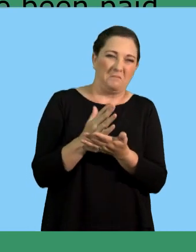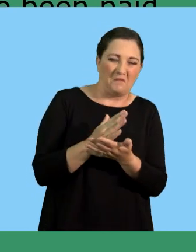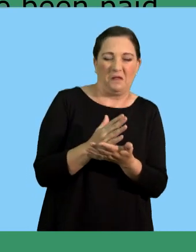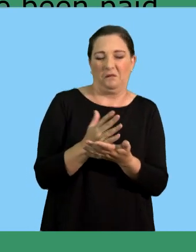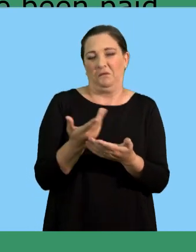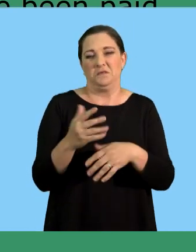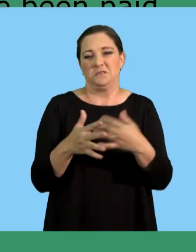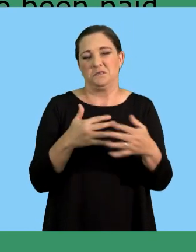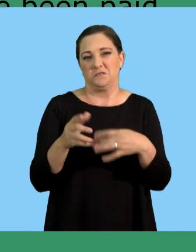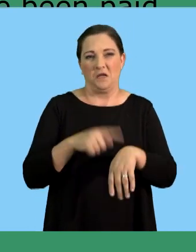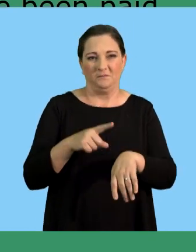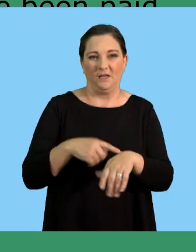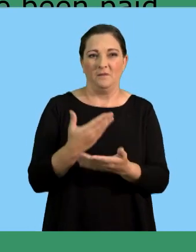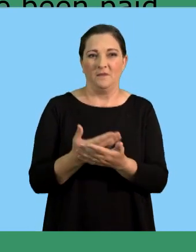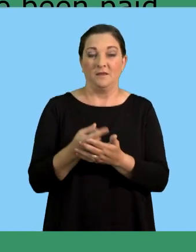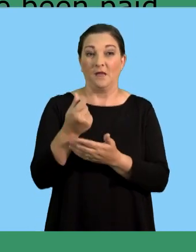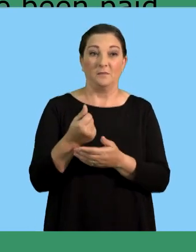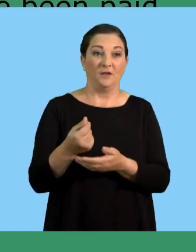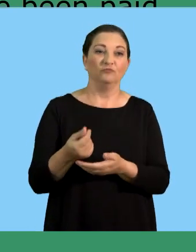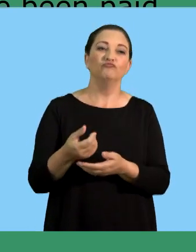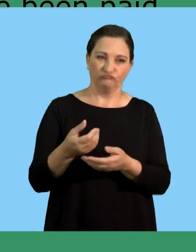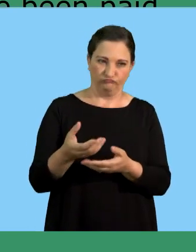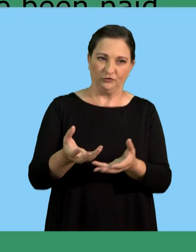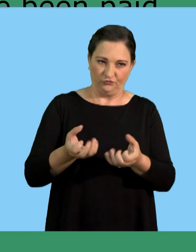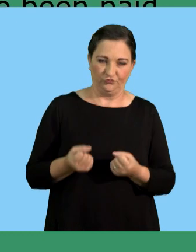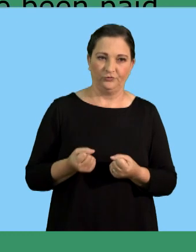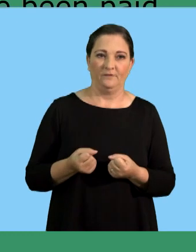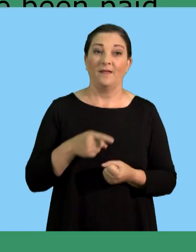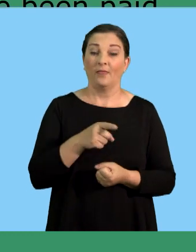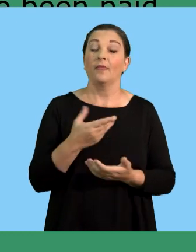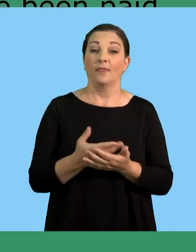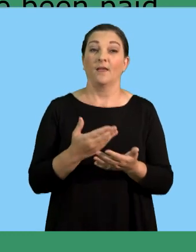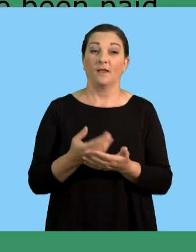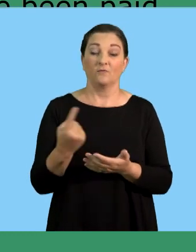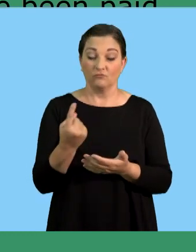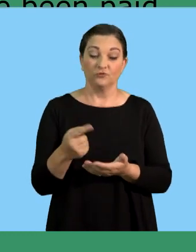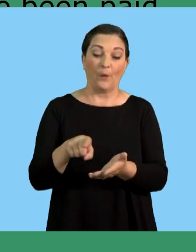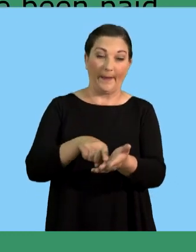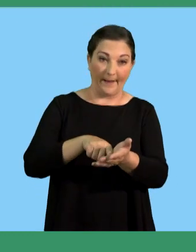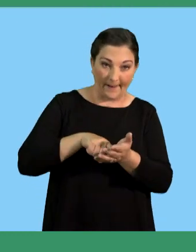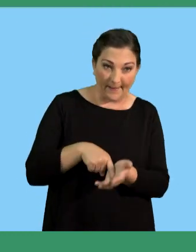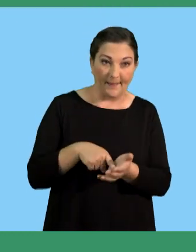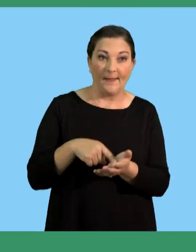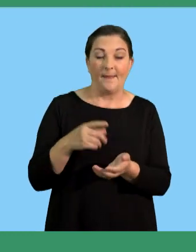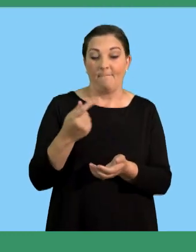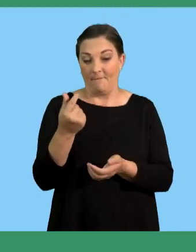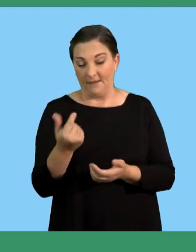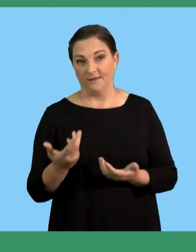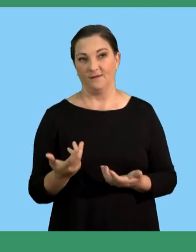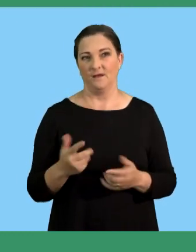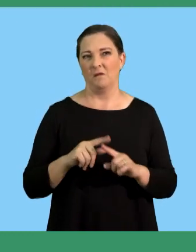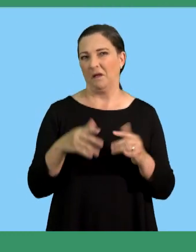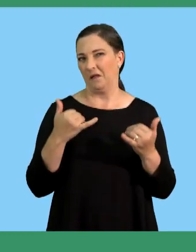an event of bankruptcy after all other creditors and preferential shareholders have been paid. Then we look